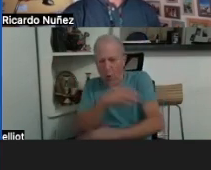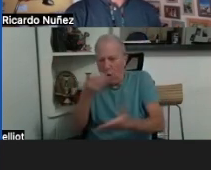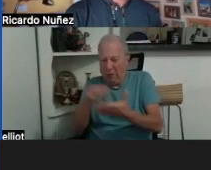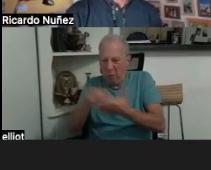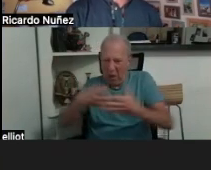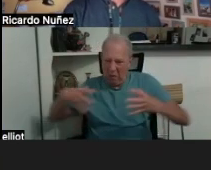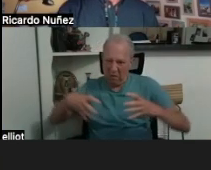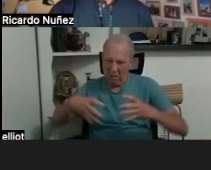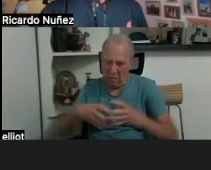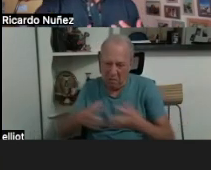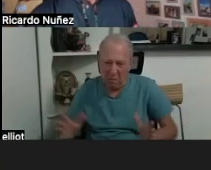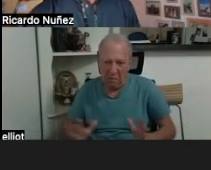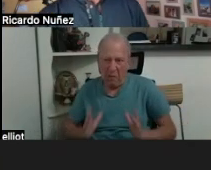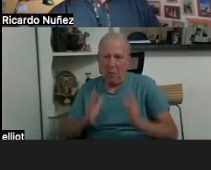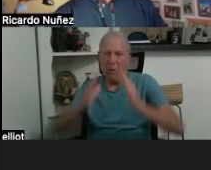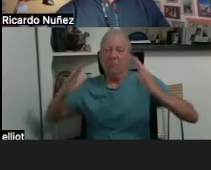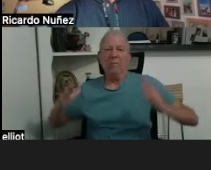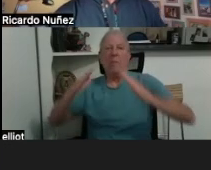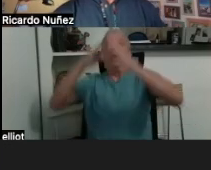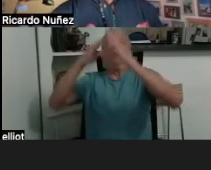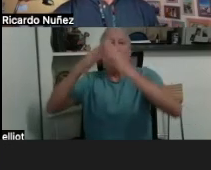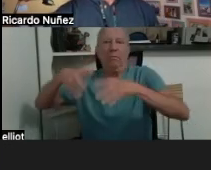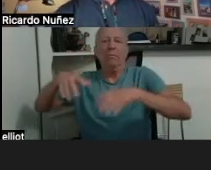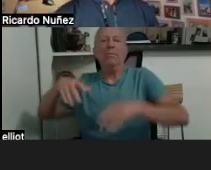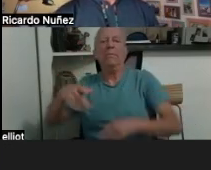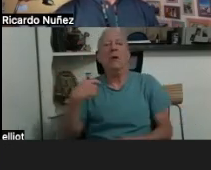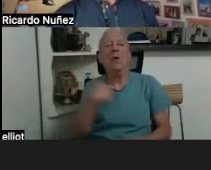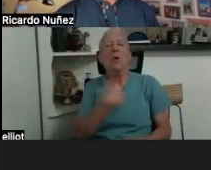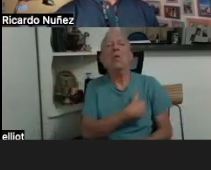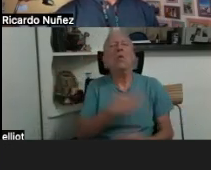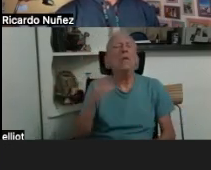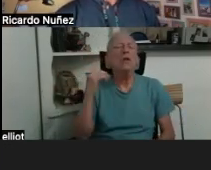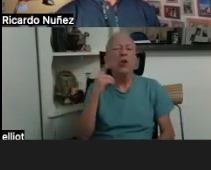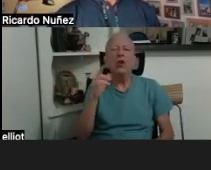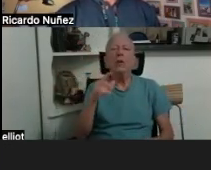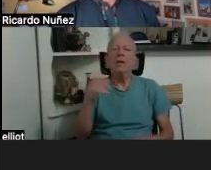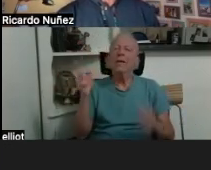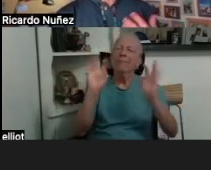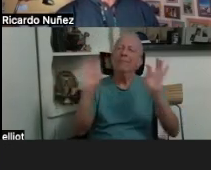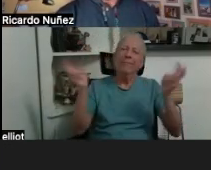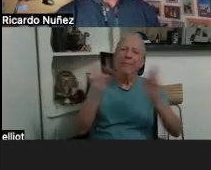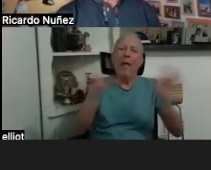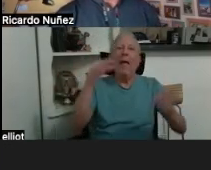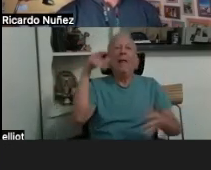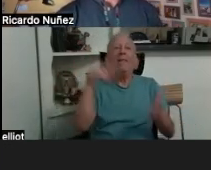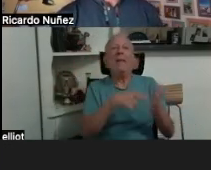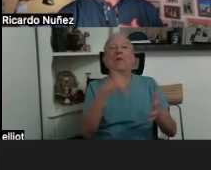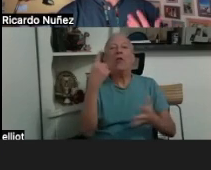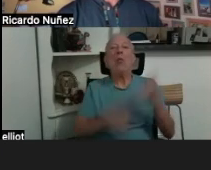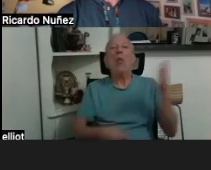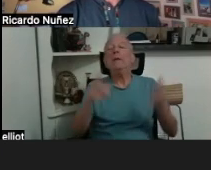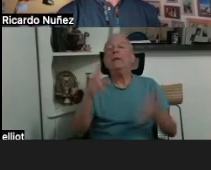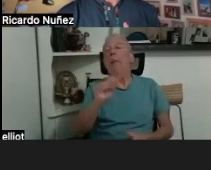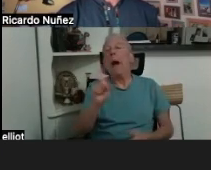consequence. We've heard chants of this is what democracy looks like in Occupy Wall Street